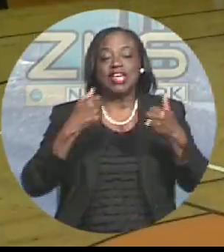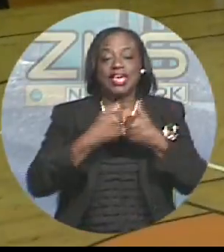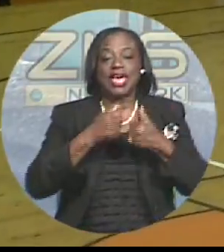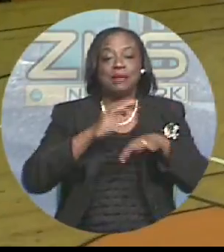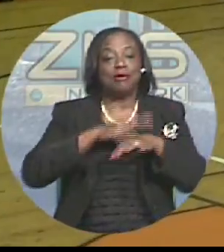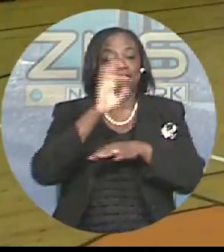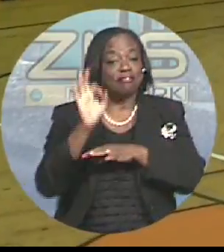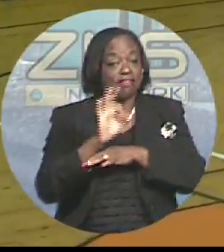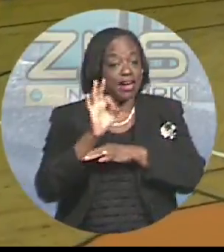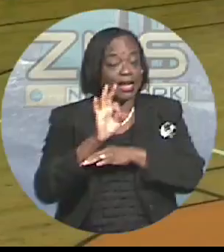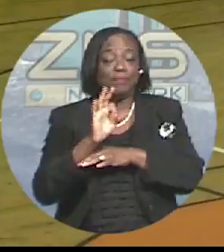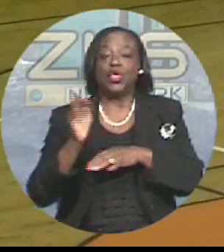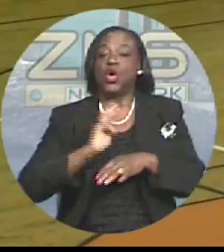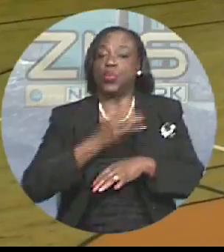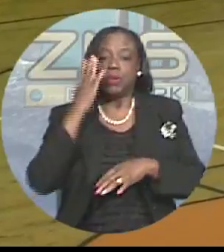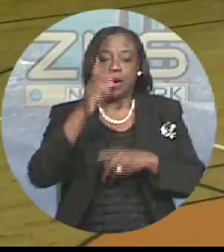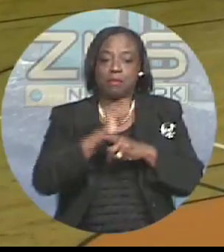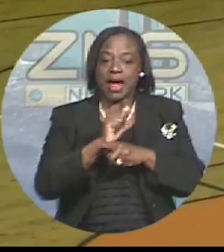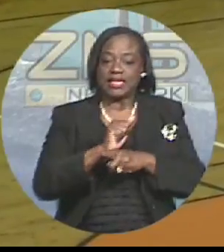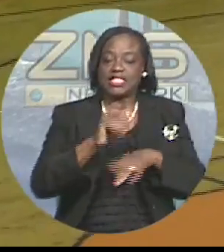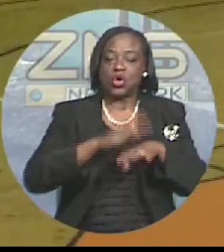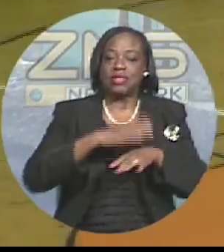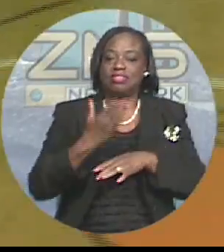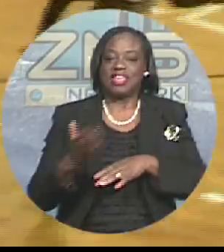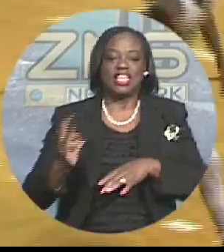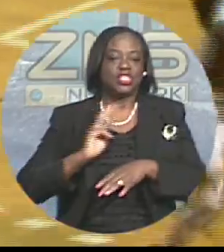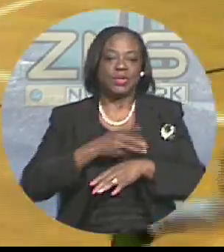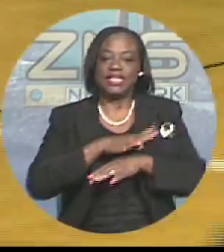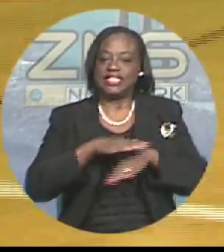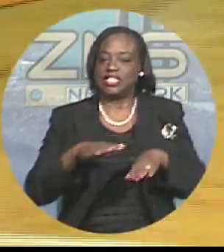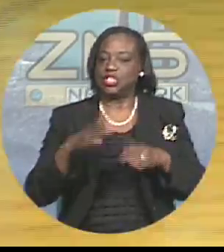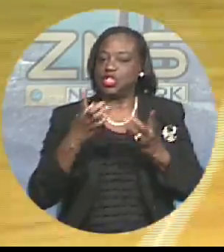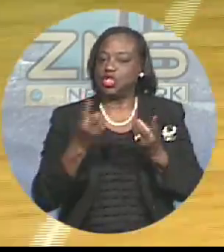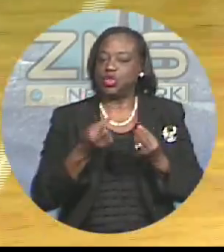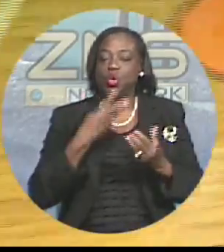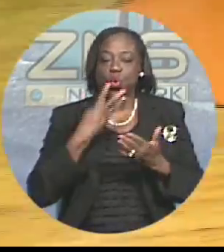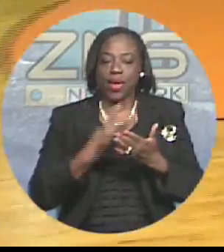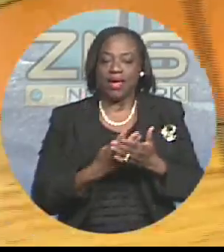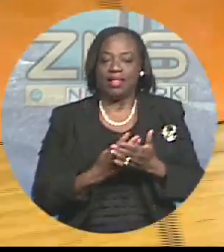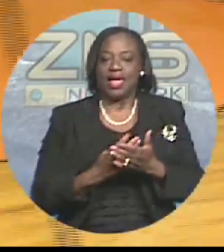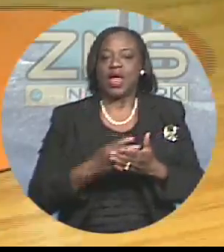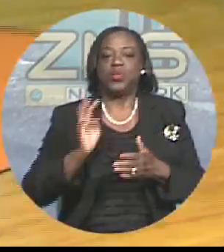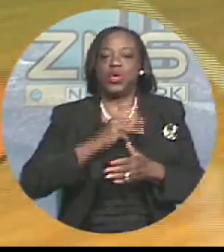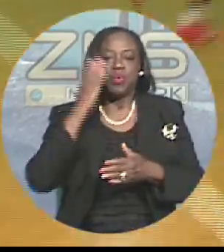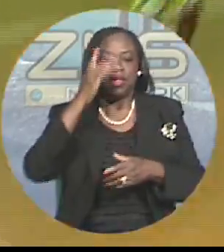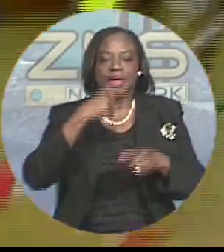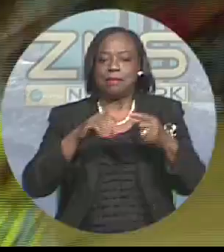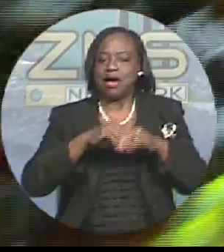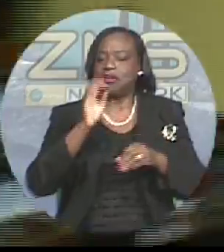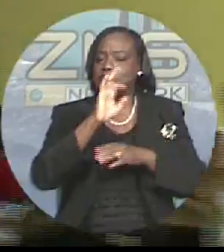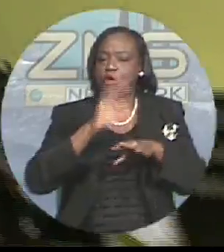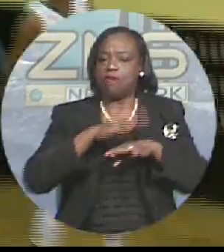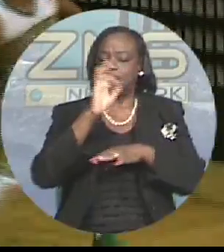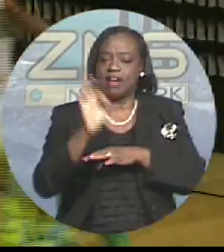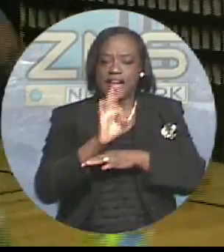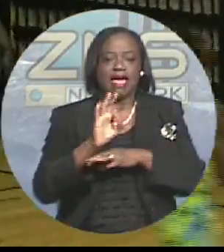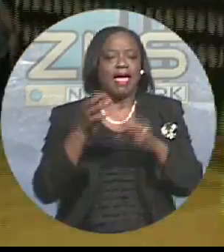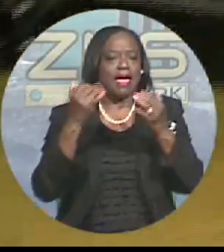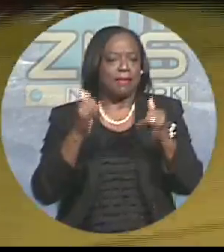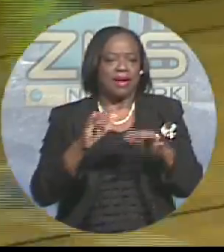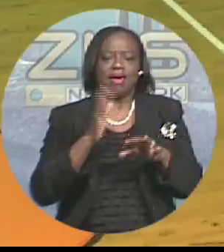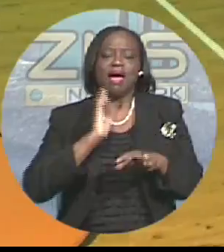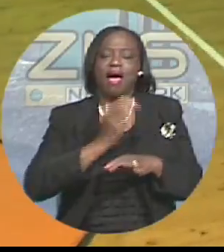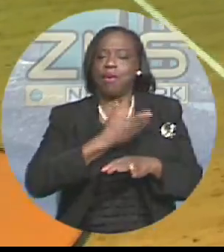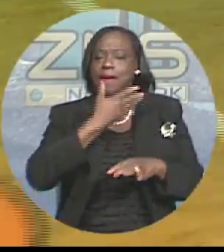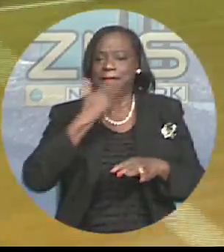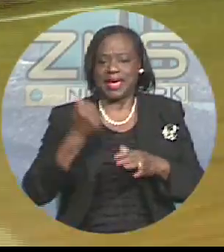practice on some things that we did not do well this game. And hopefully we can come out Friday and play our best basketball of the tournament, because that's a very critical and important